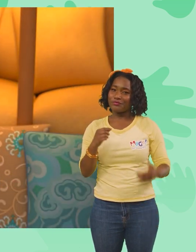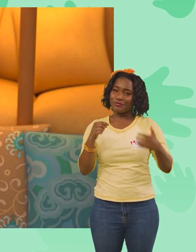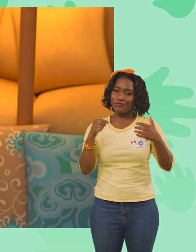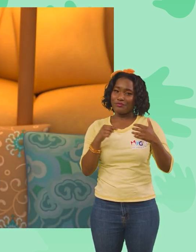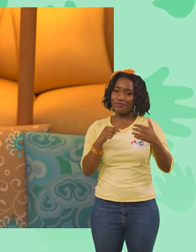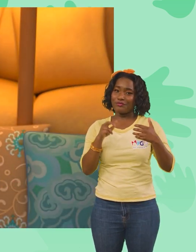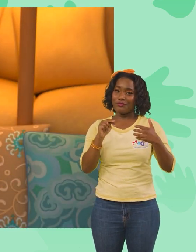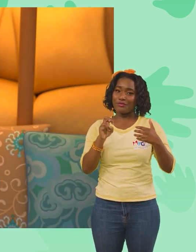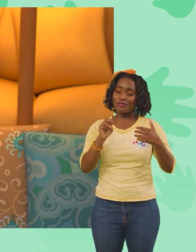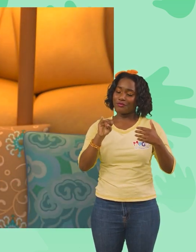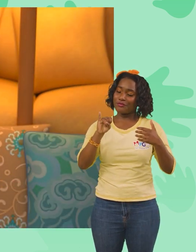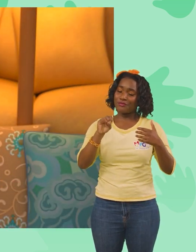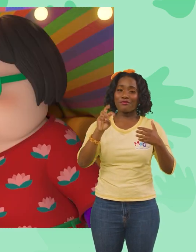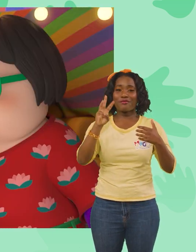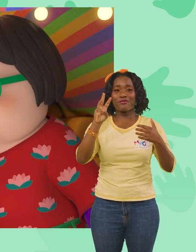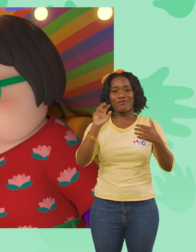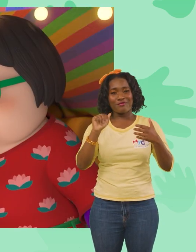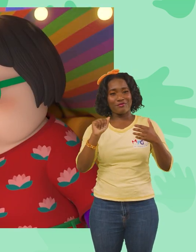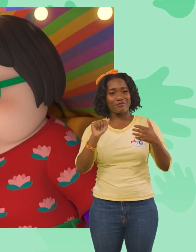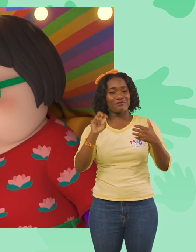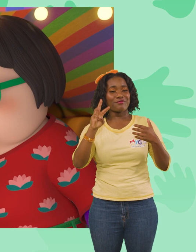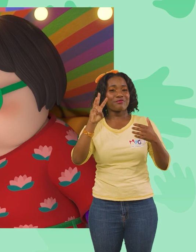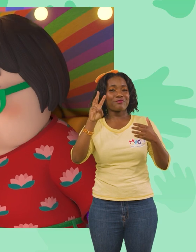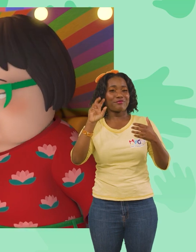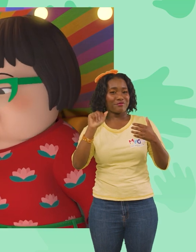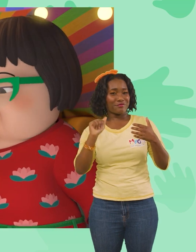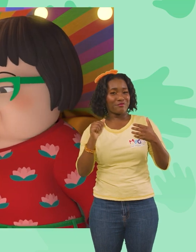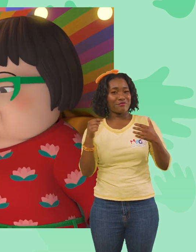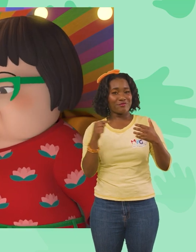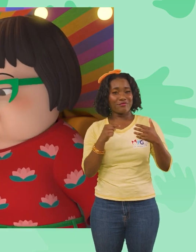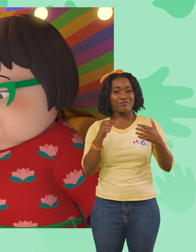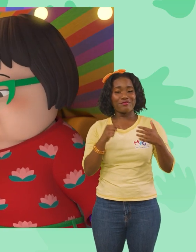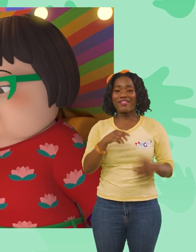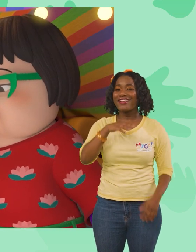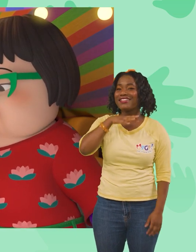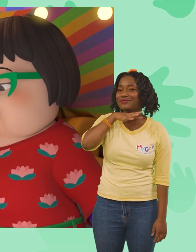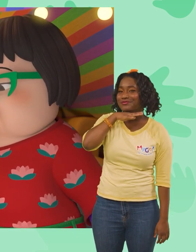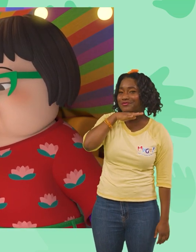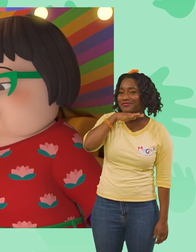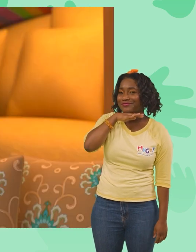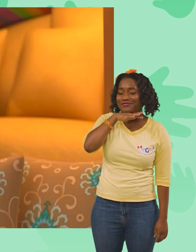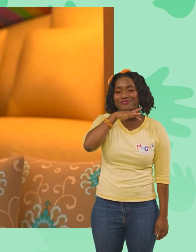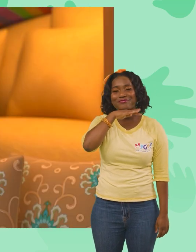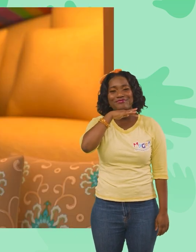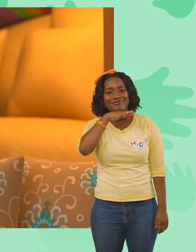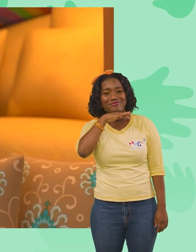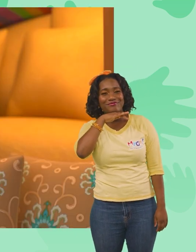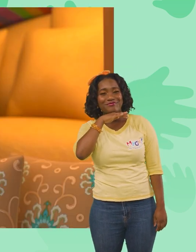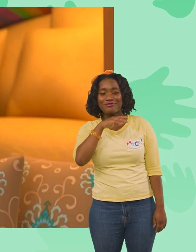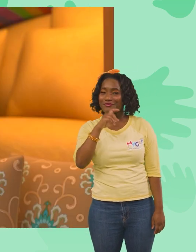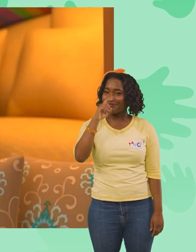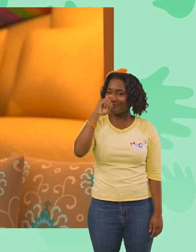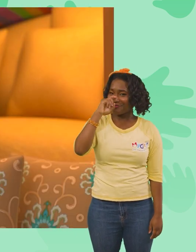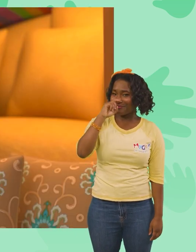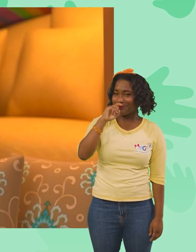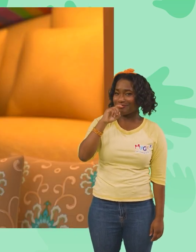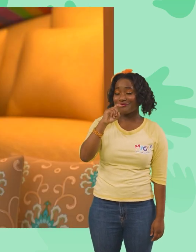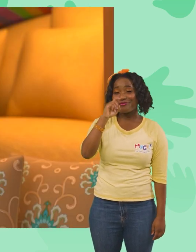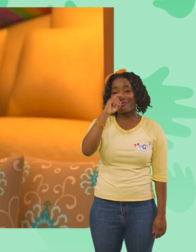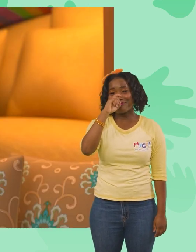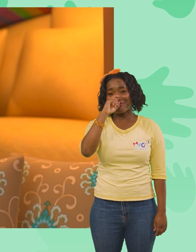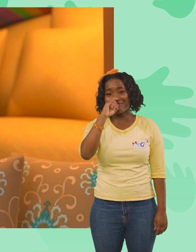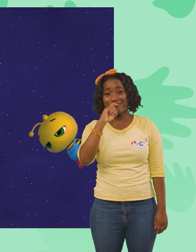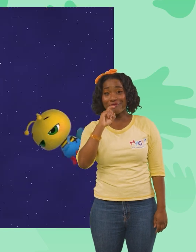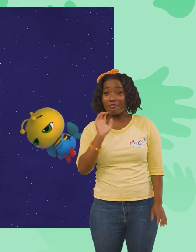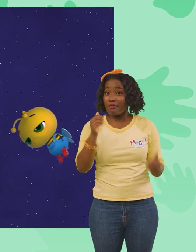sleep. Ni wa wa, ni wa wa, yi ge ni wa wa.